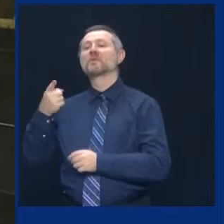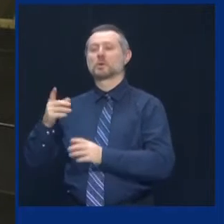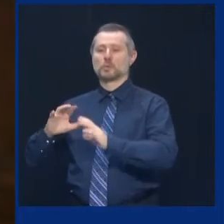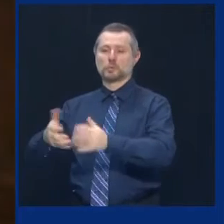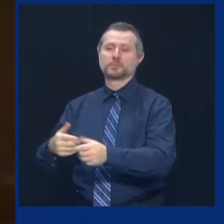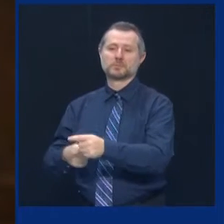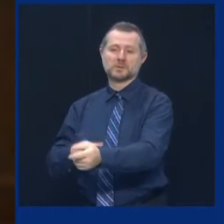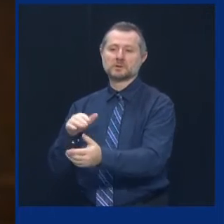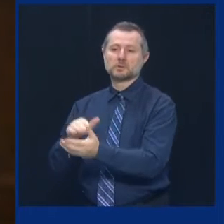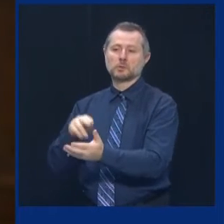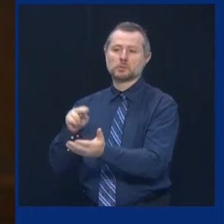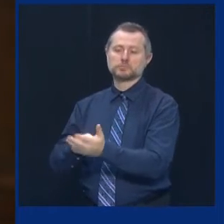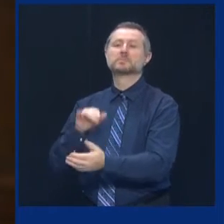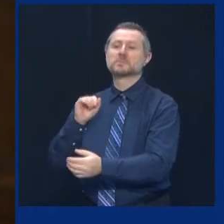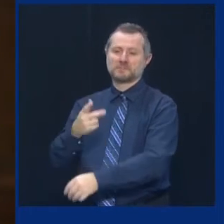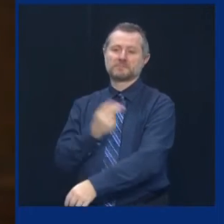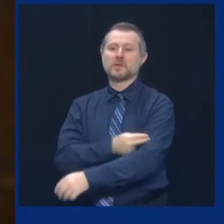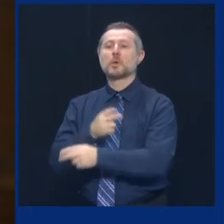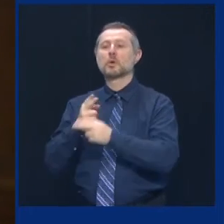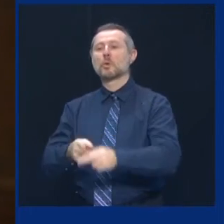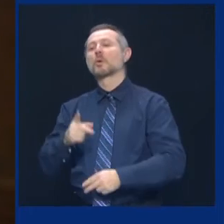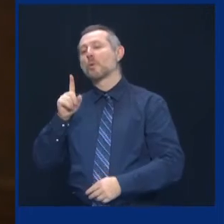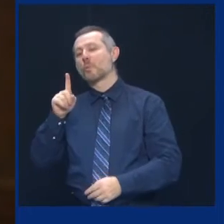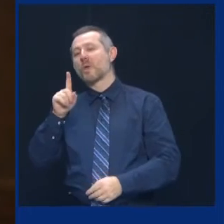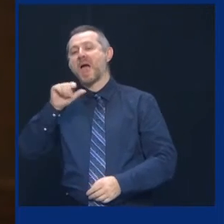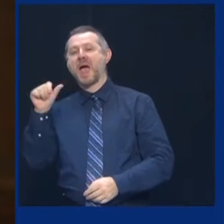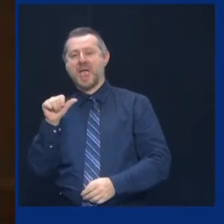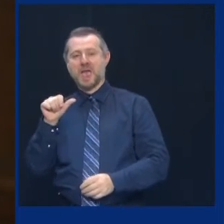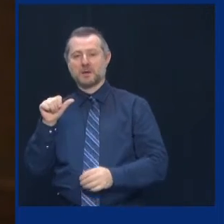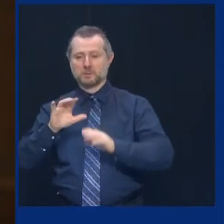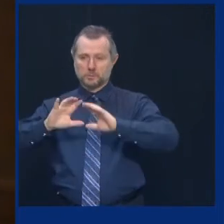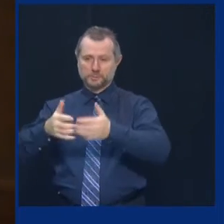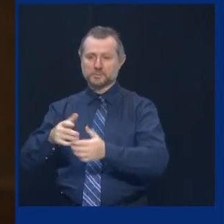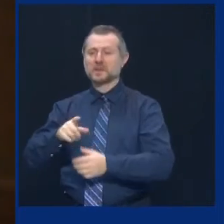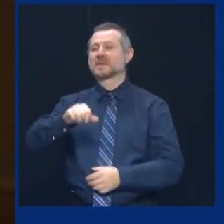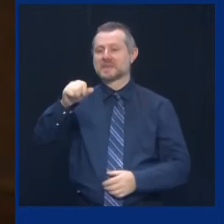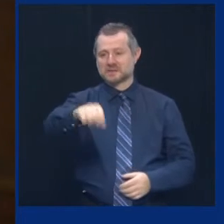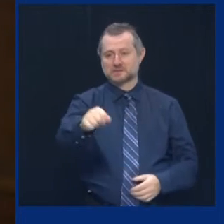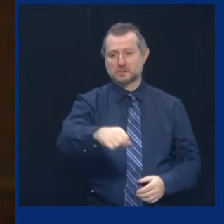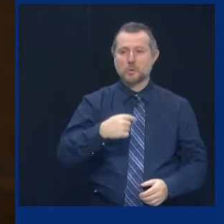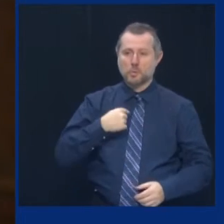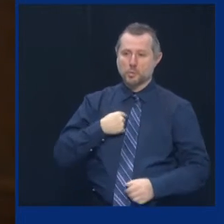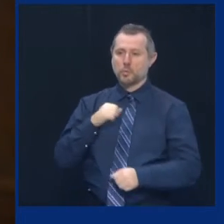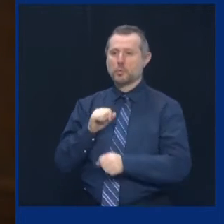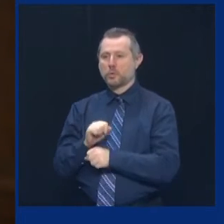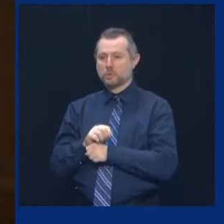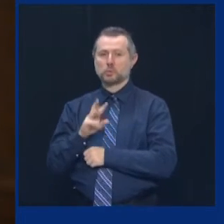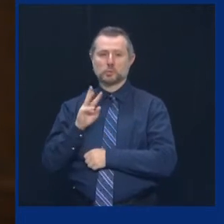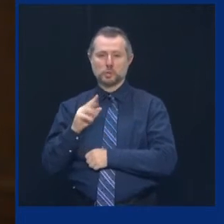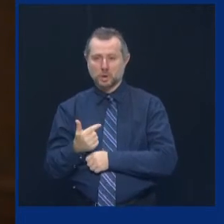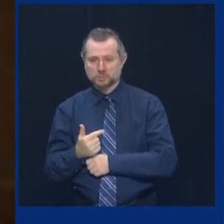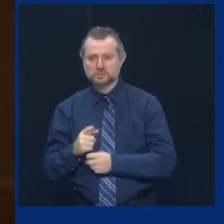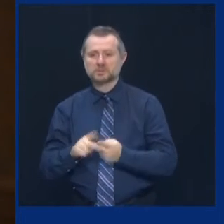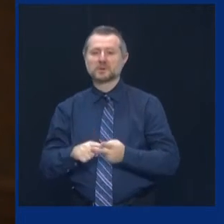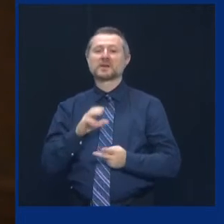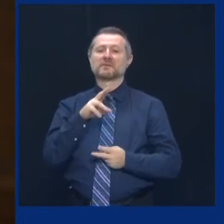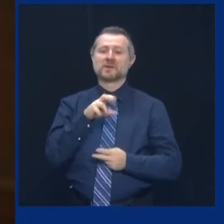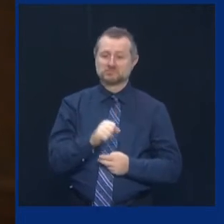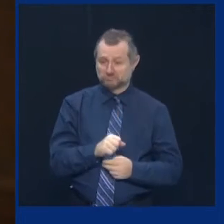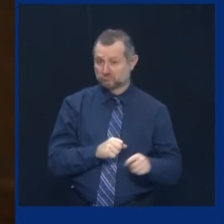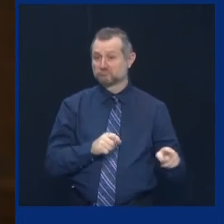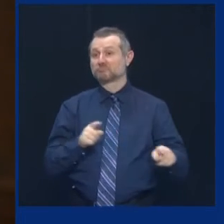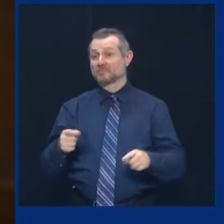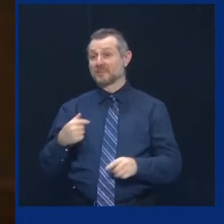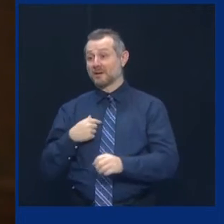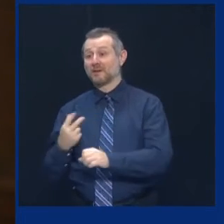So they are in the 1A category. So pharmacy workers will be getting vaccinated as well. So the vaccinators